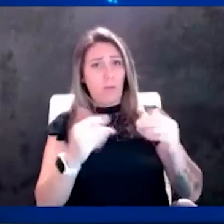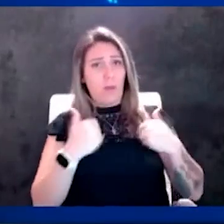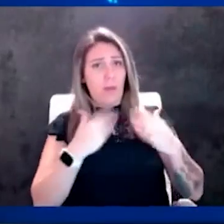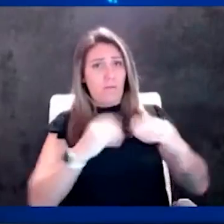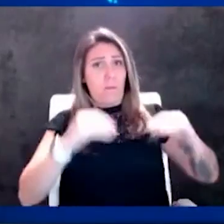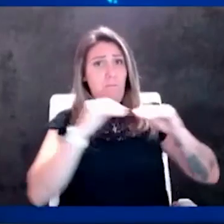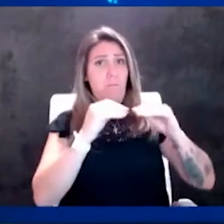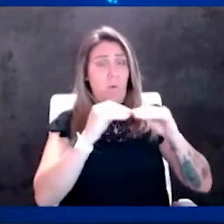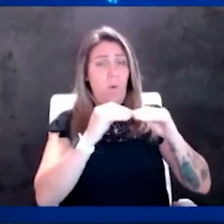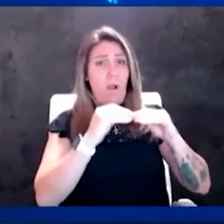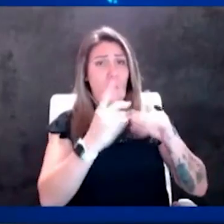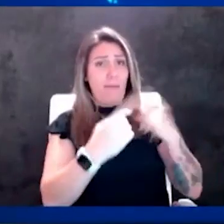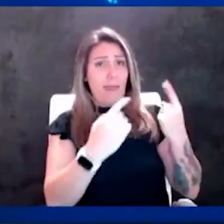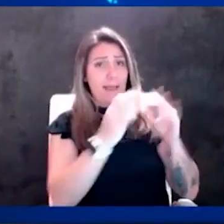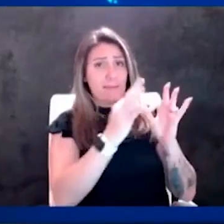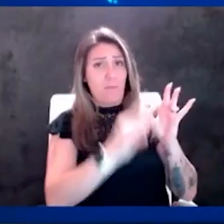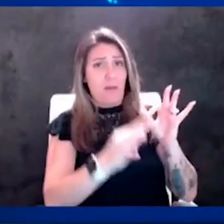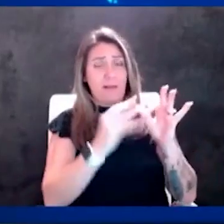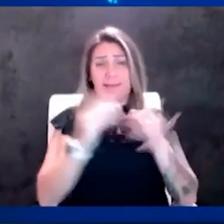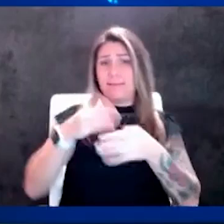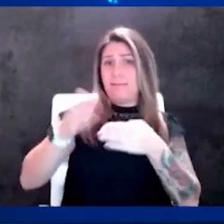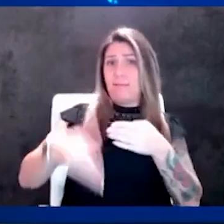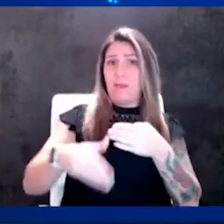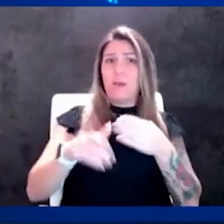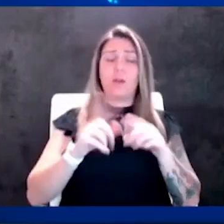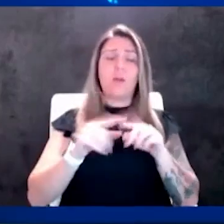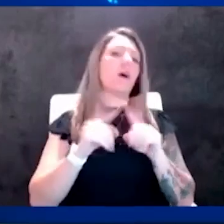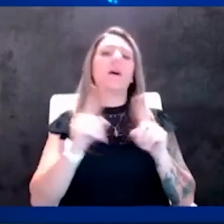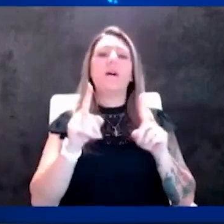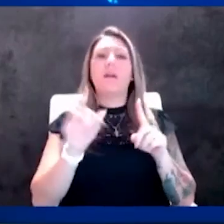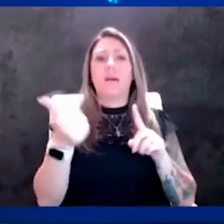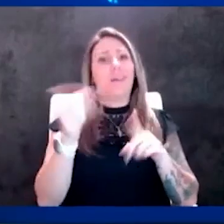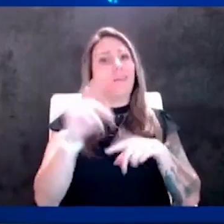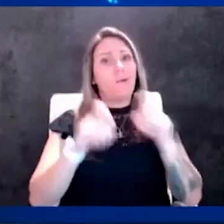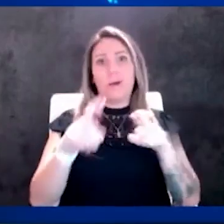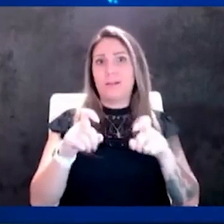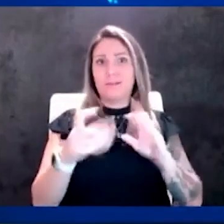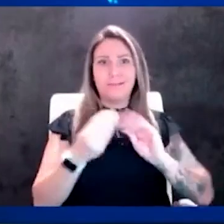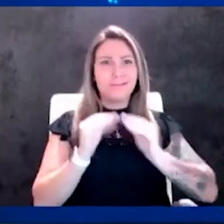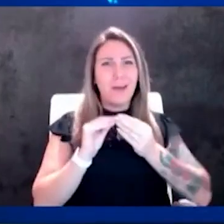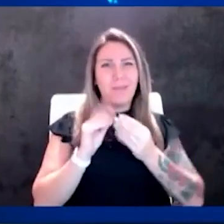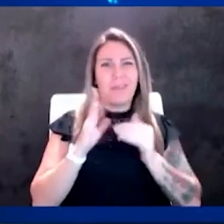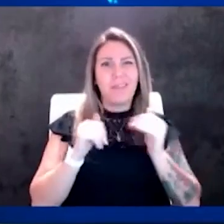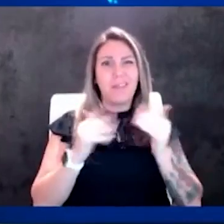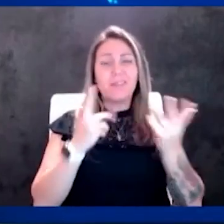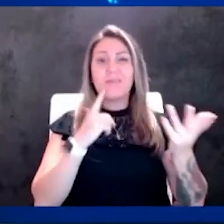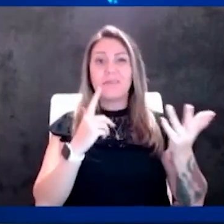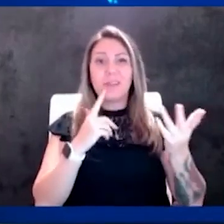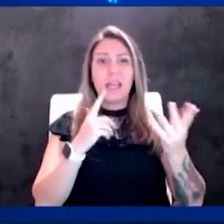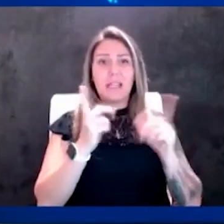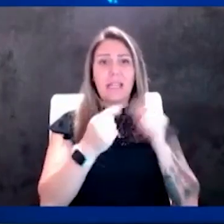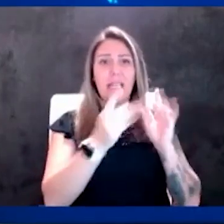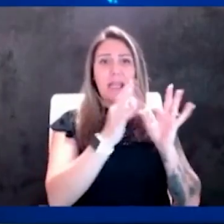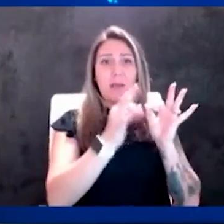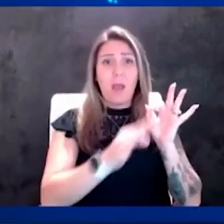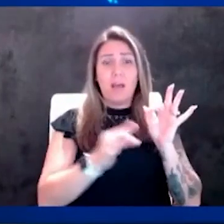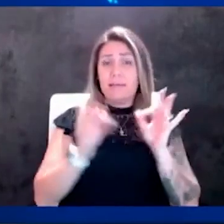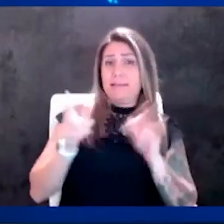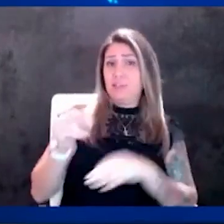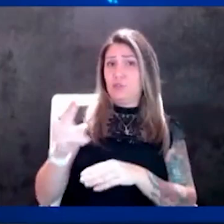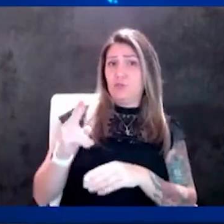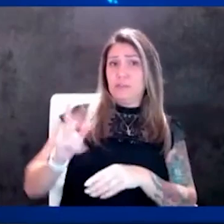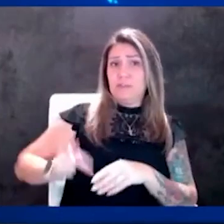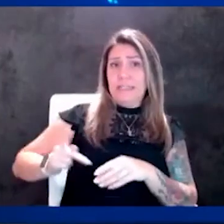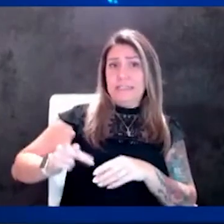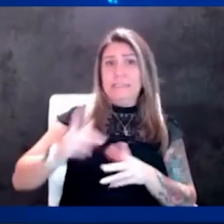are. But there's a lot of other questions besides just your number of antibodies. As, for example, do you have a history of kidney disease? Have you been transplanted?